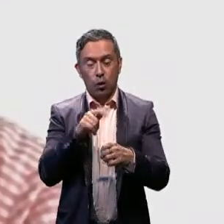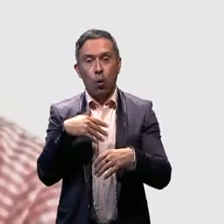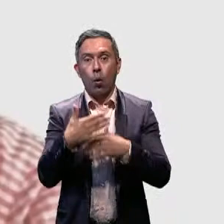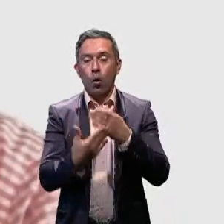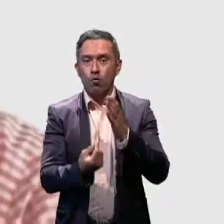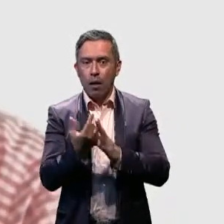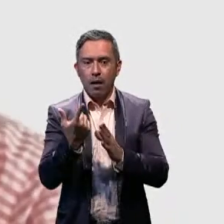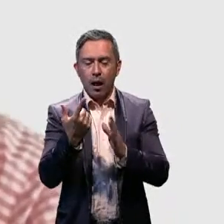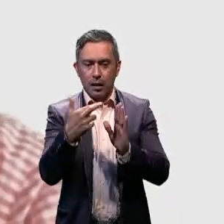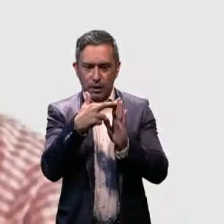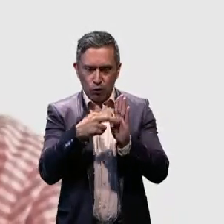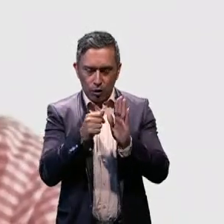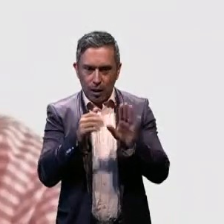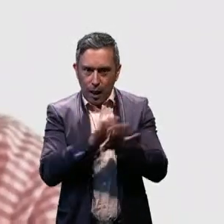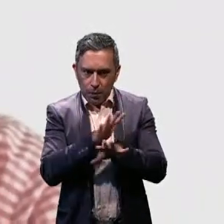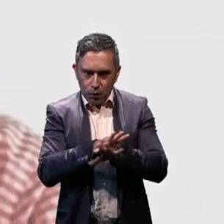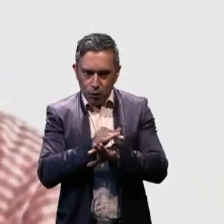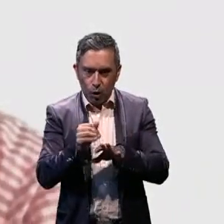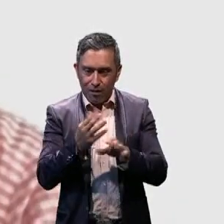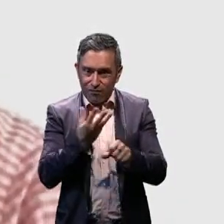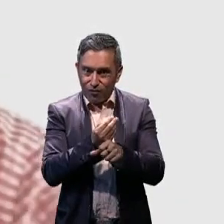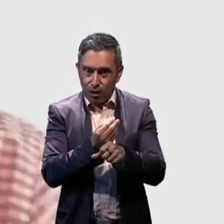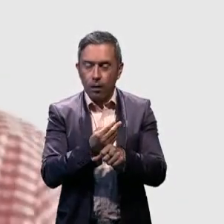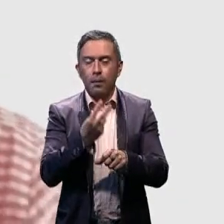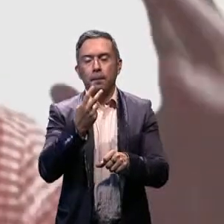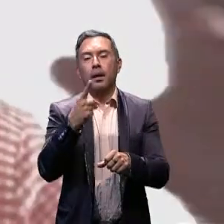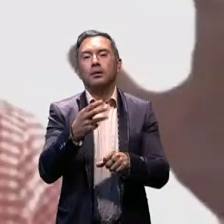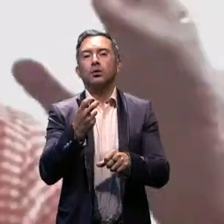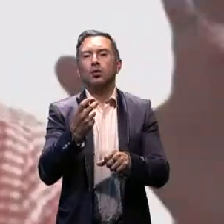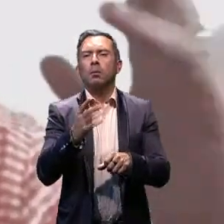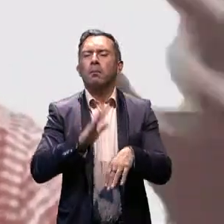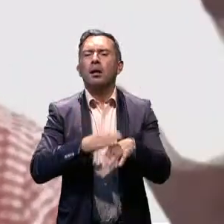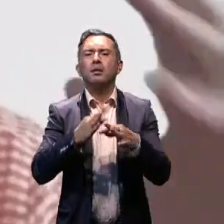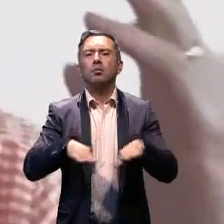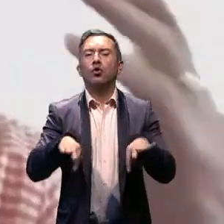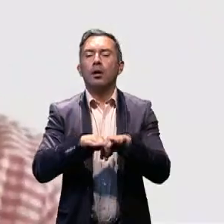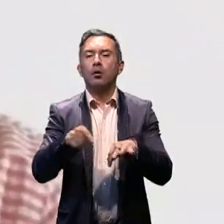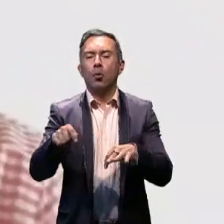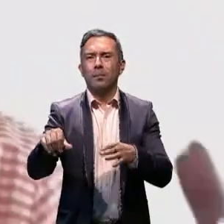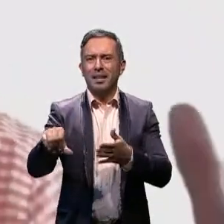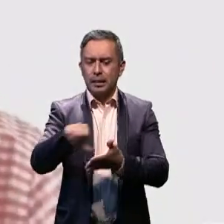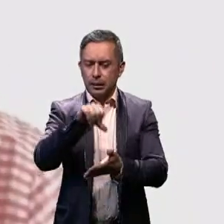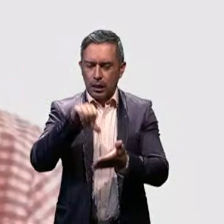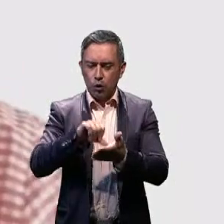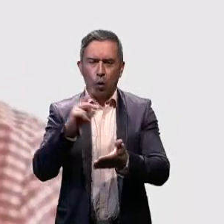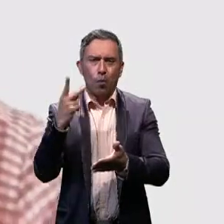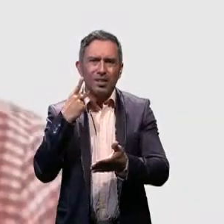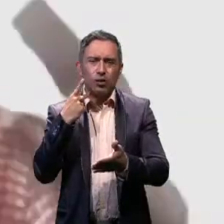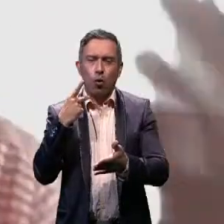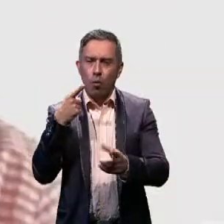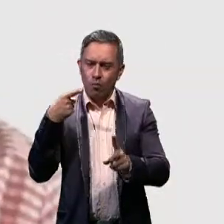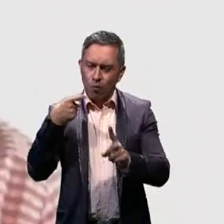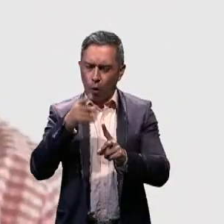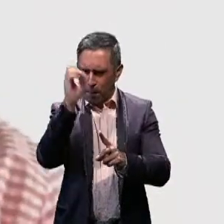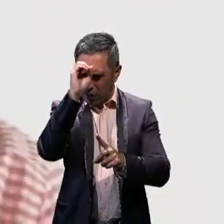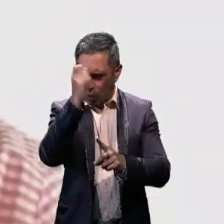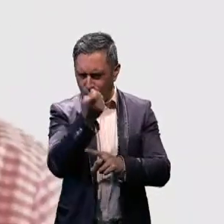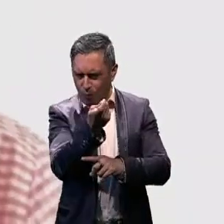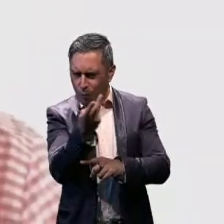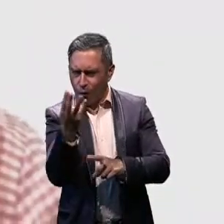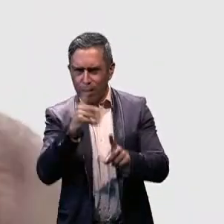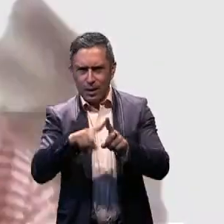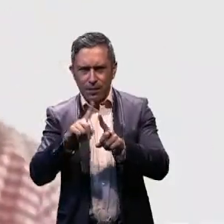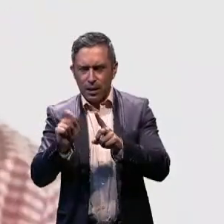we have to build a new generation of democratic reforms, it is fundamental to create a huge plural